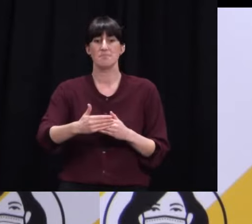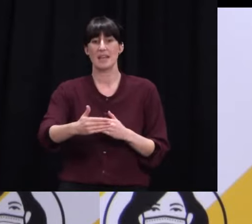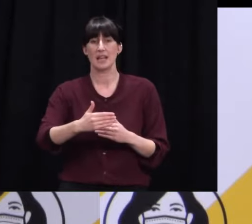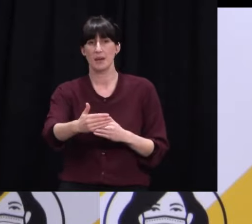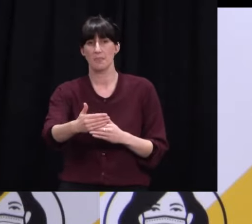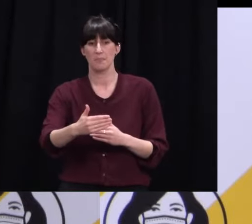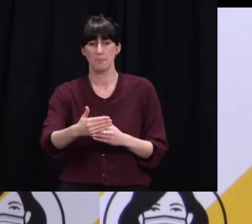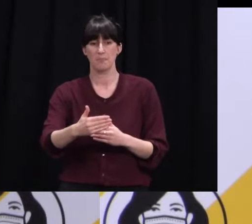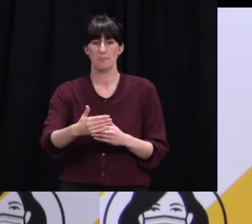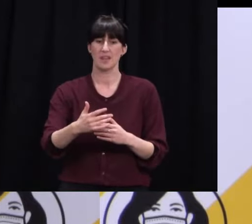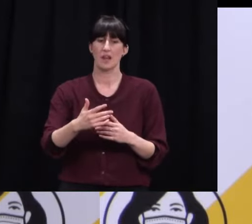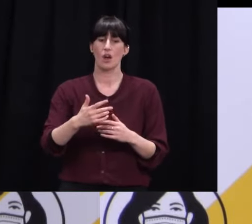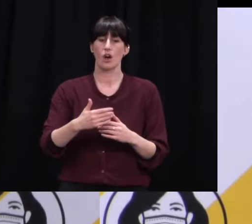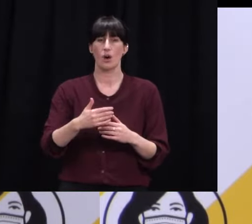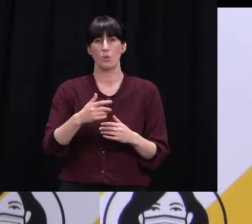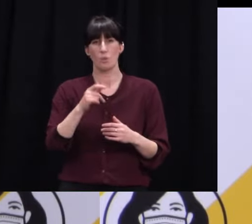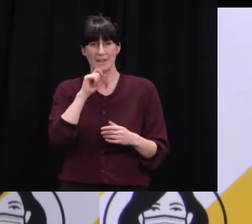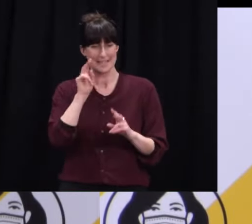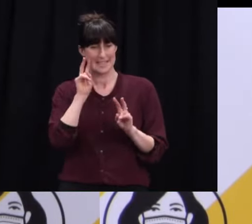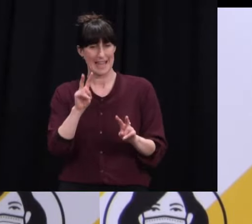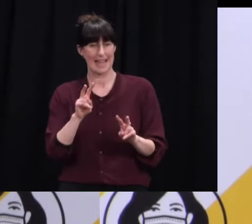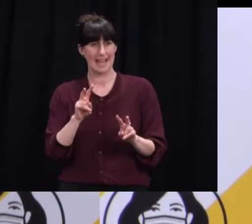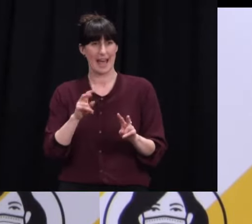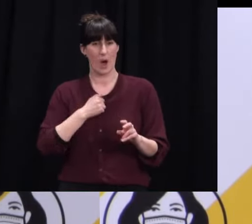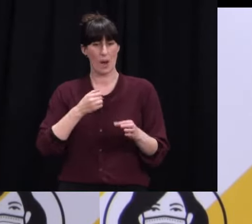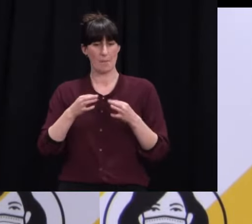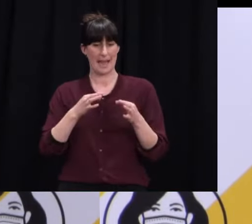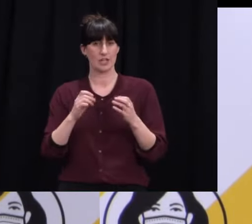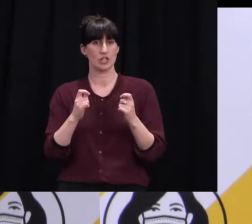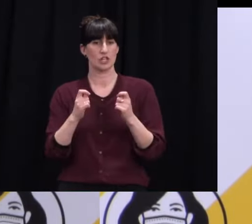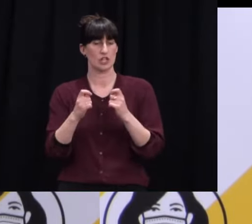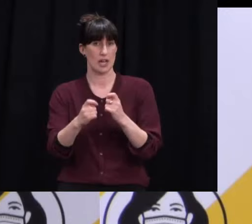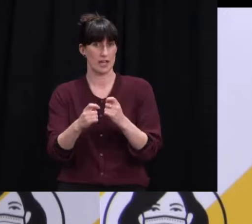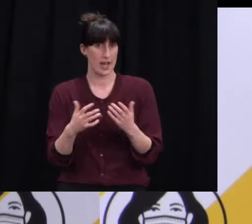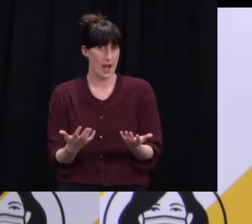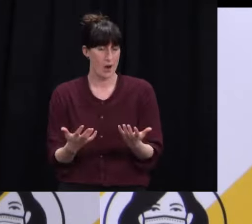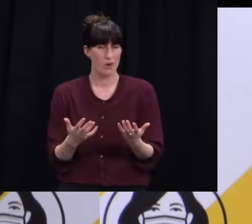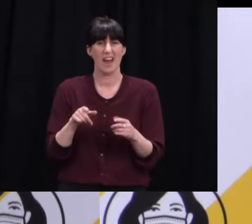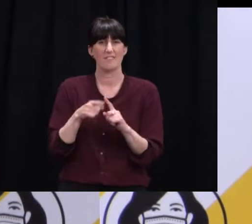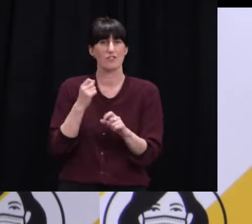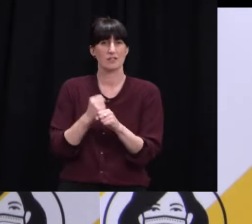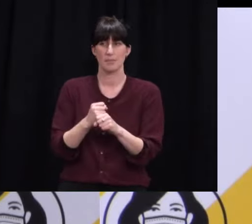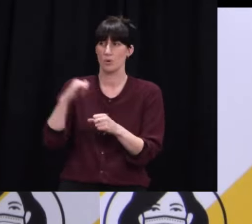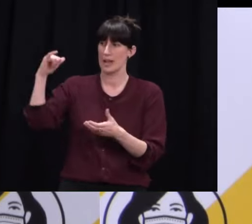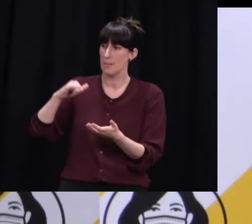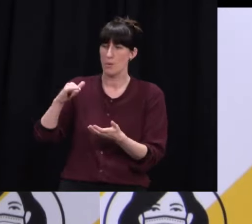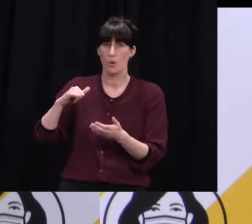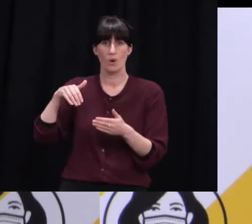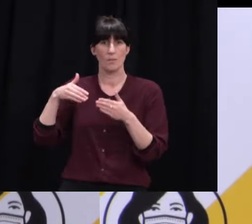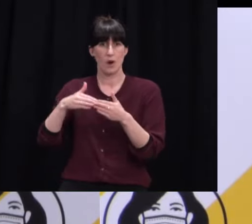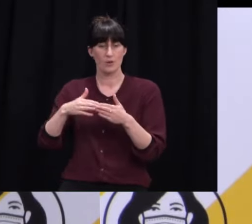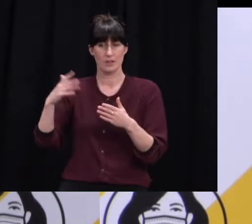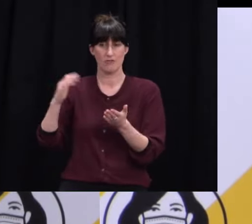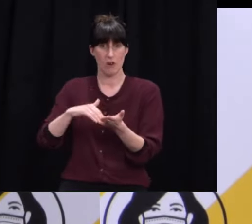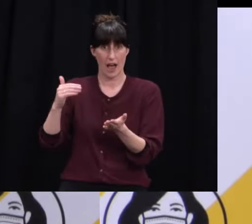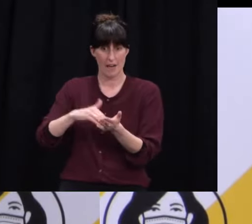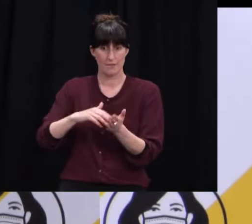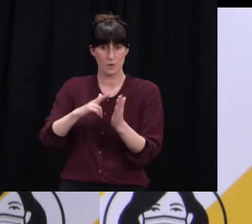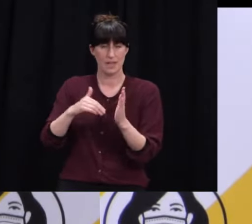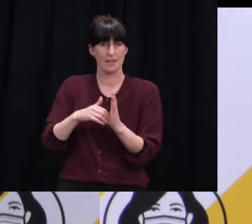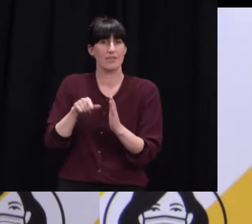the way we manage the border. And of course, we do want to get to the point where lockdowns aren't the answer to potential outbreaks